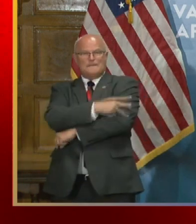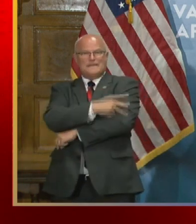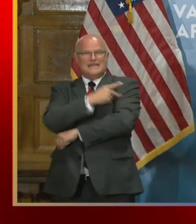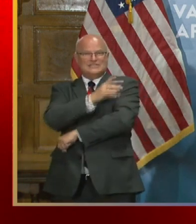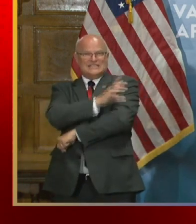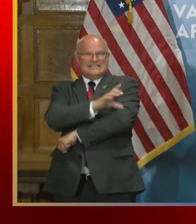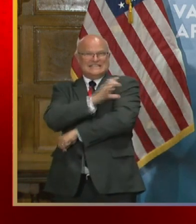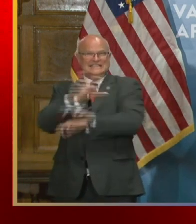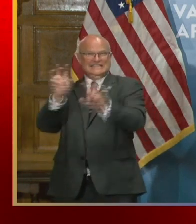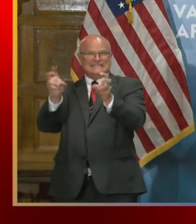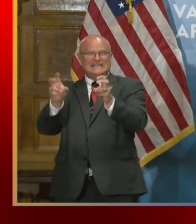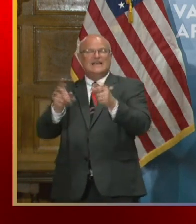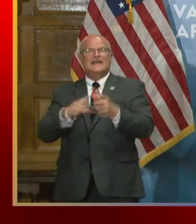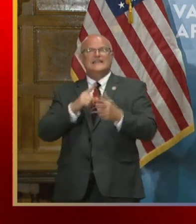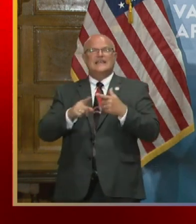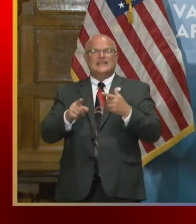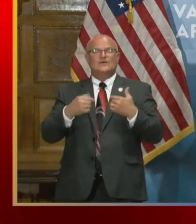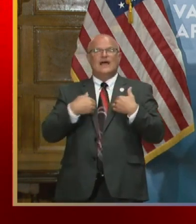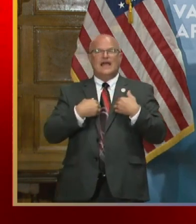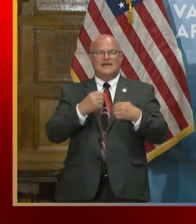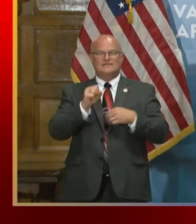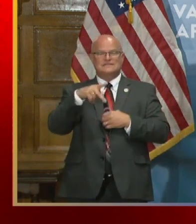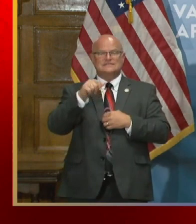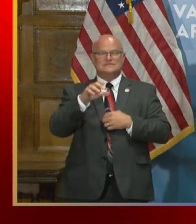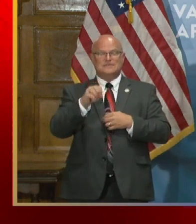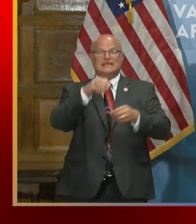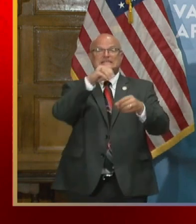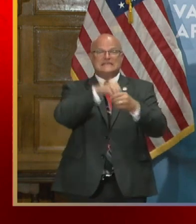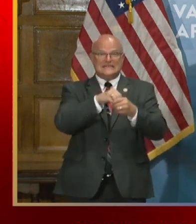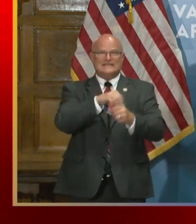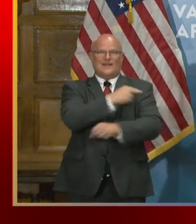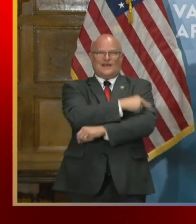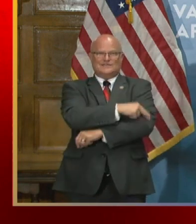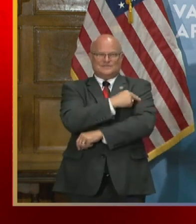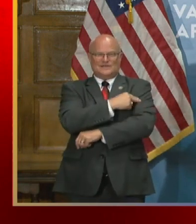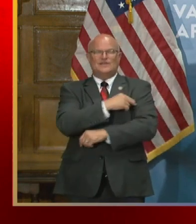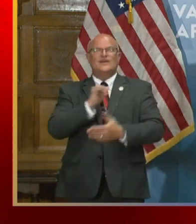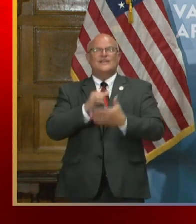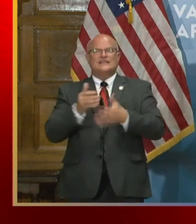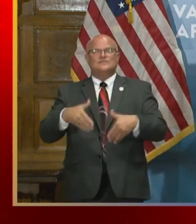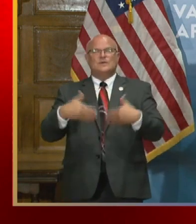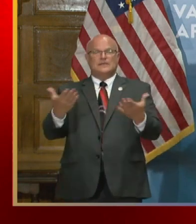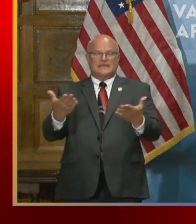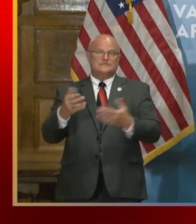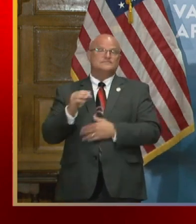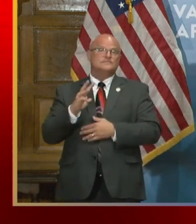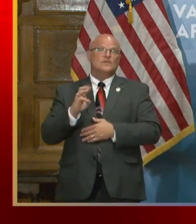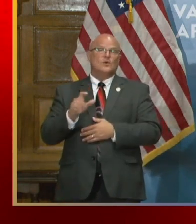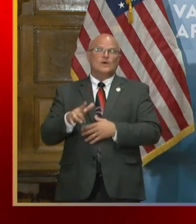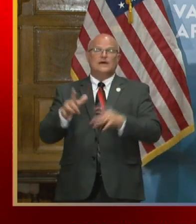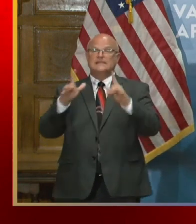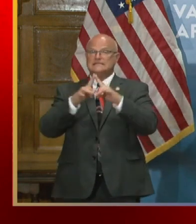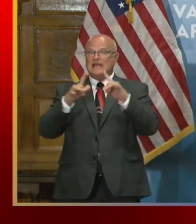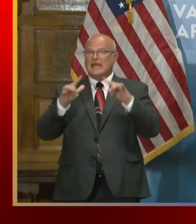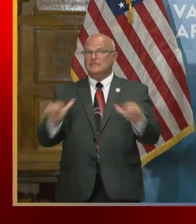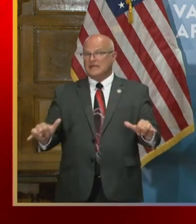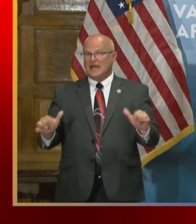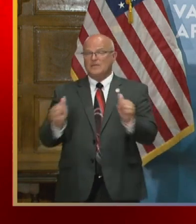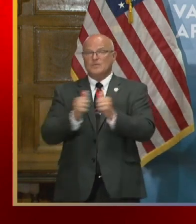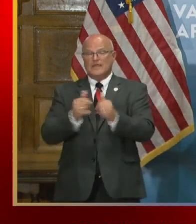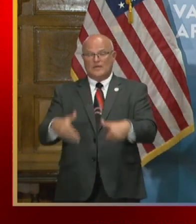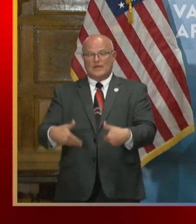clinic setting, then that's going to free up space. So that's one of their recommendations. Well, simultaneously with